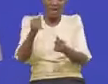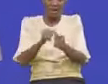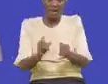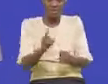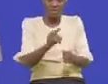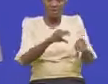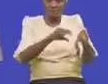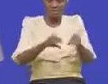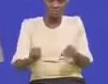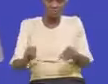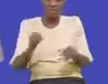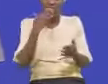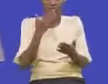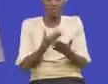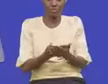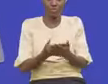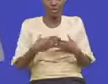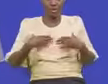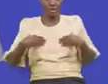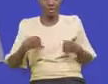Ayi khala nyu wom.